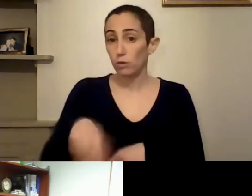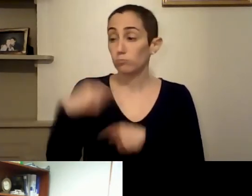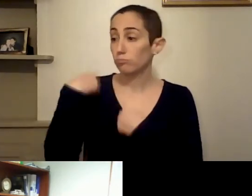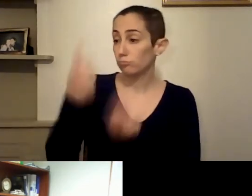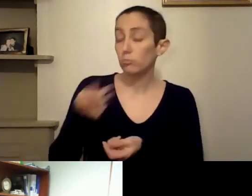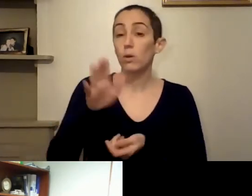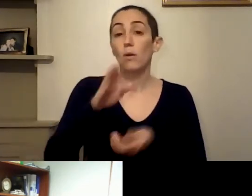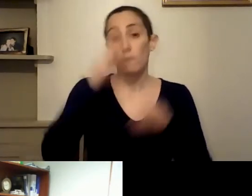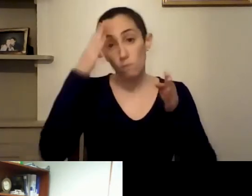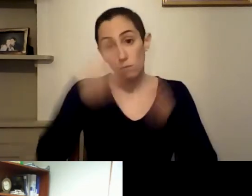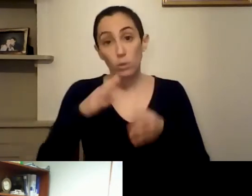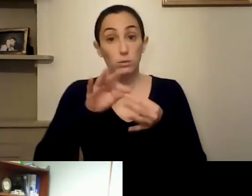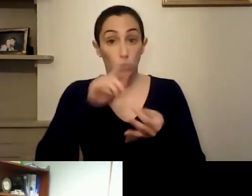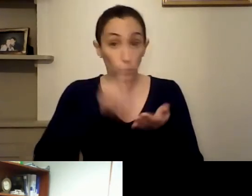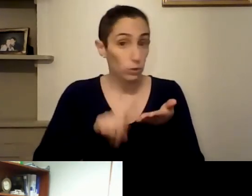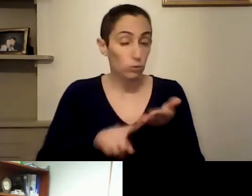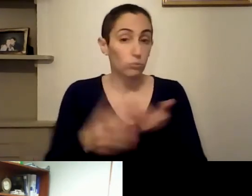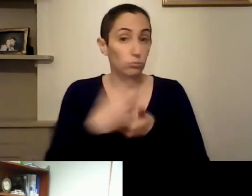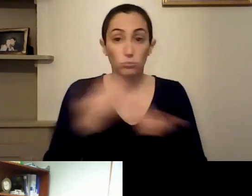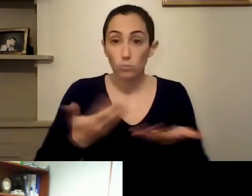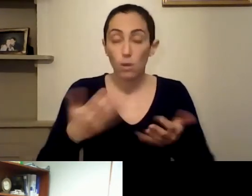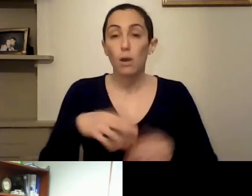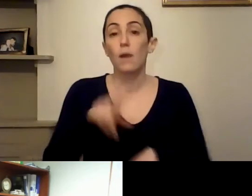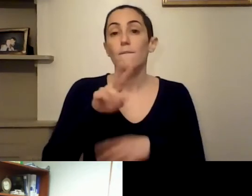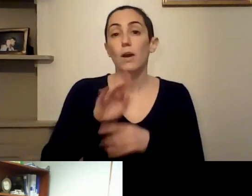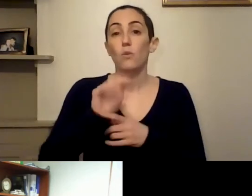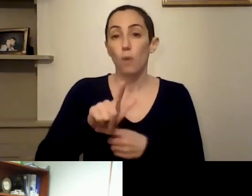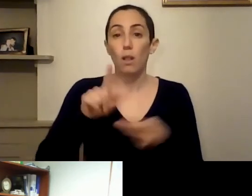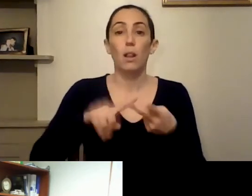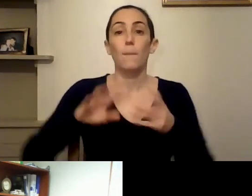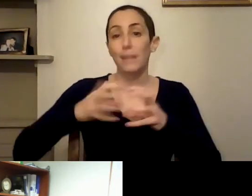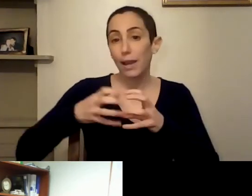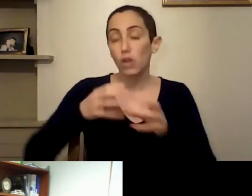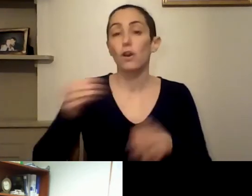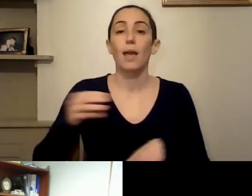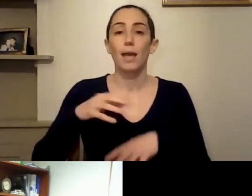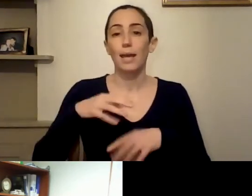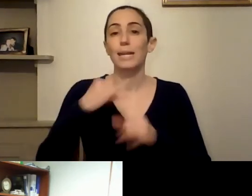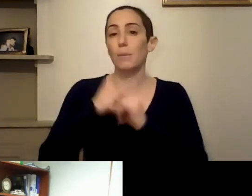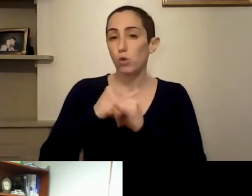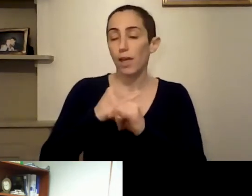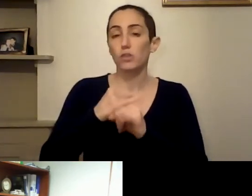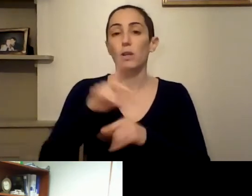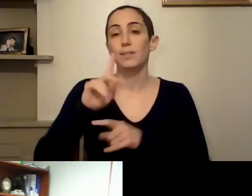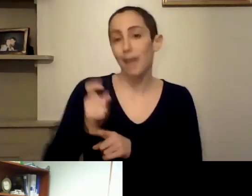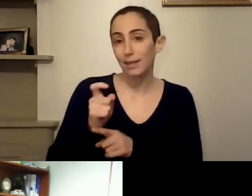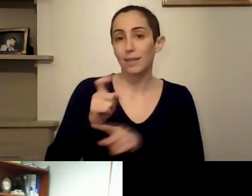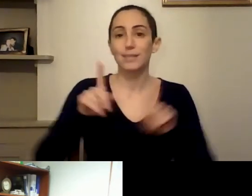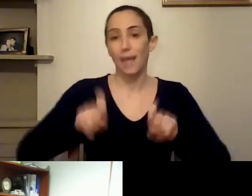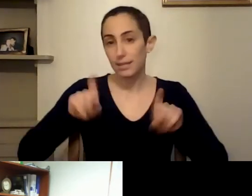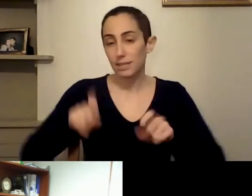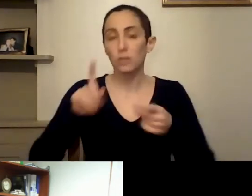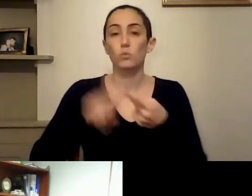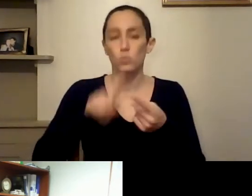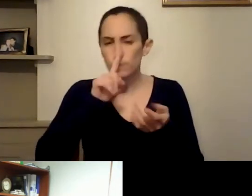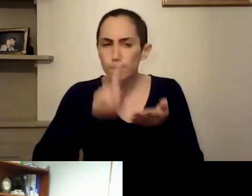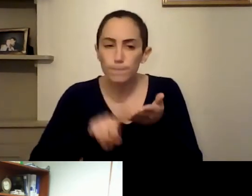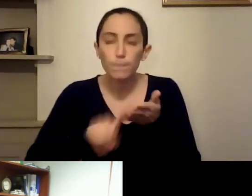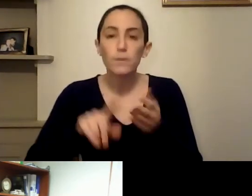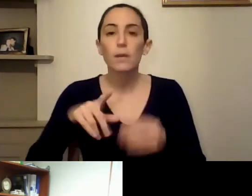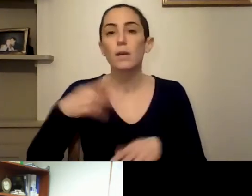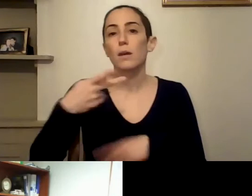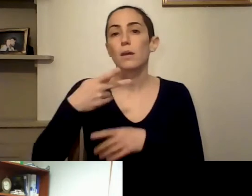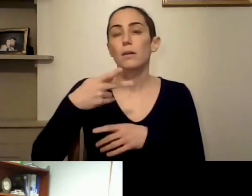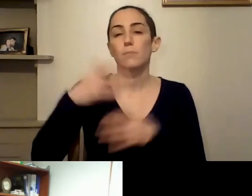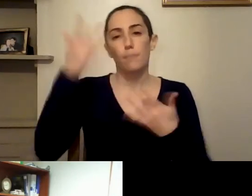research involved the use of viral, molecular, and immunological diagnostic assays to explore the pathogenesis and